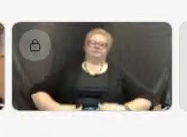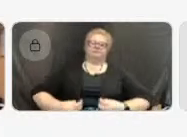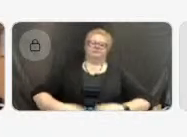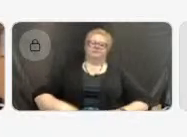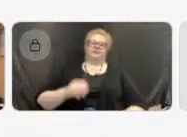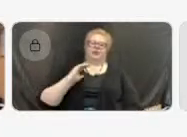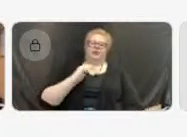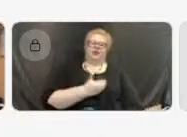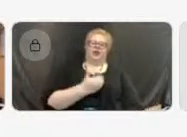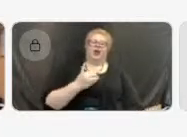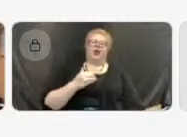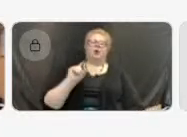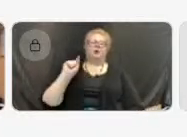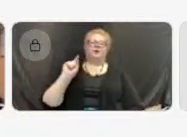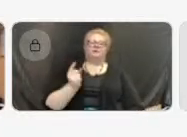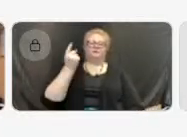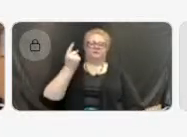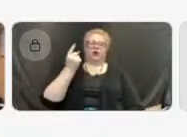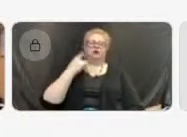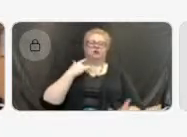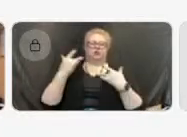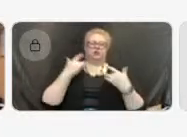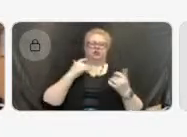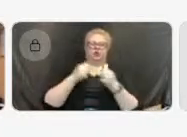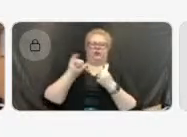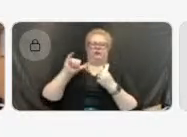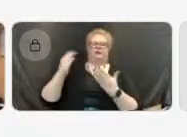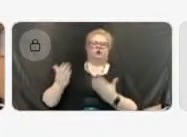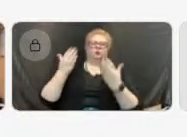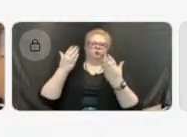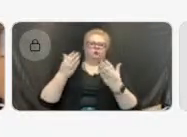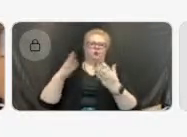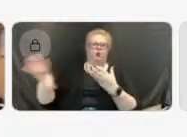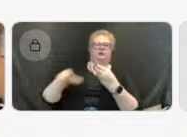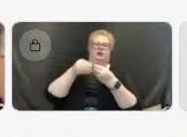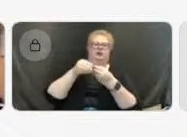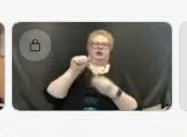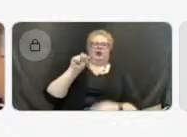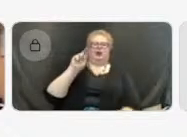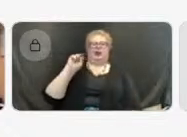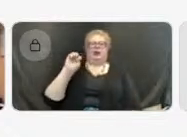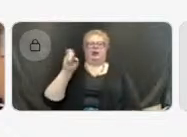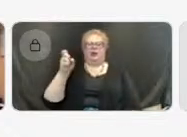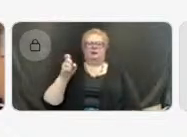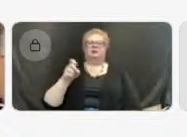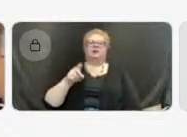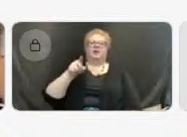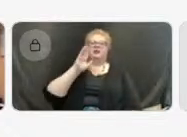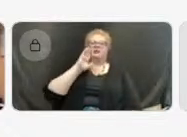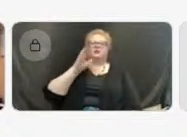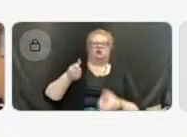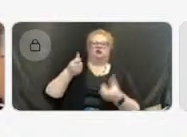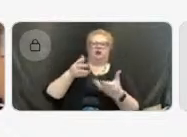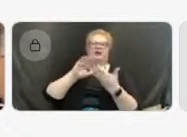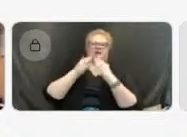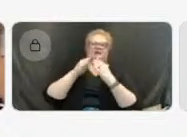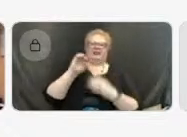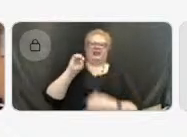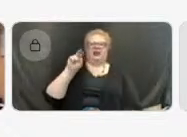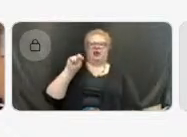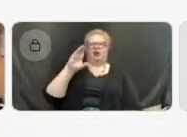Our first grave concern with the proposed annexation is that it creates a city enclave surrounded by Pulaski County